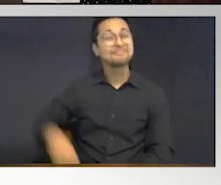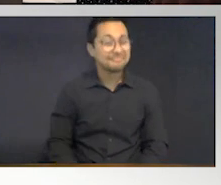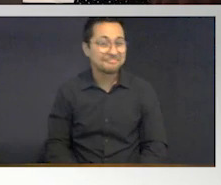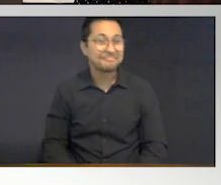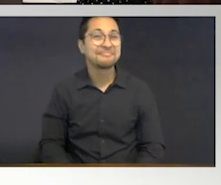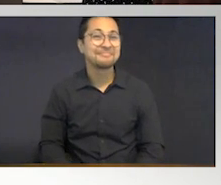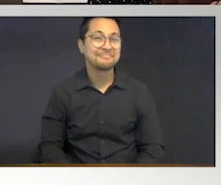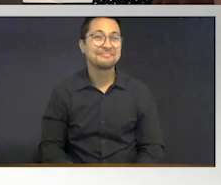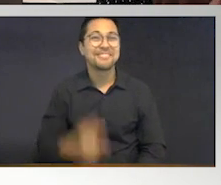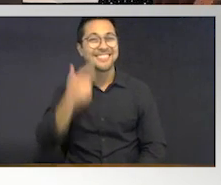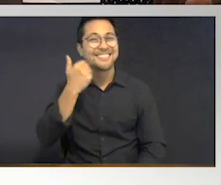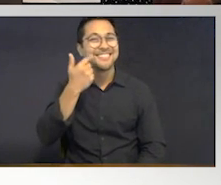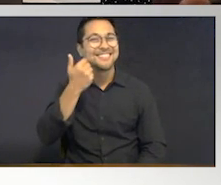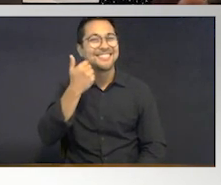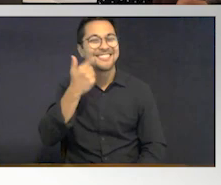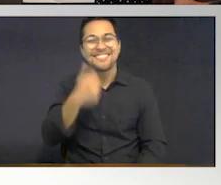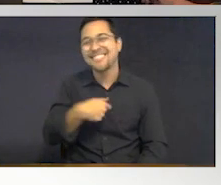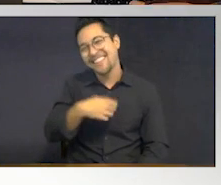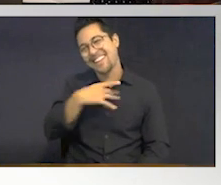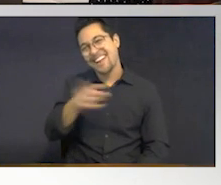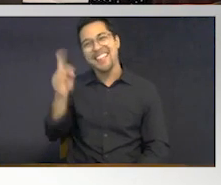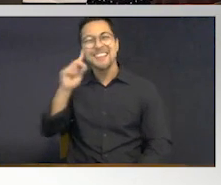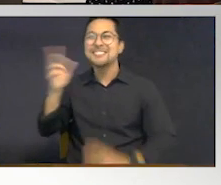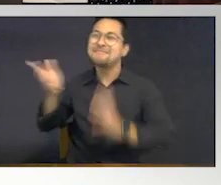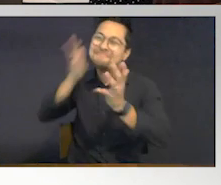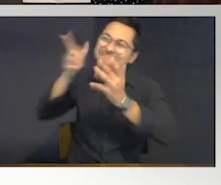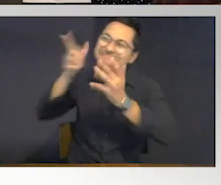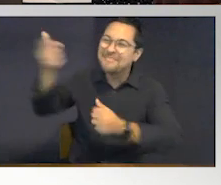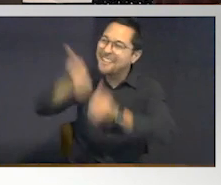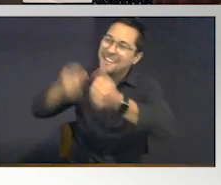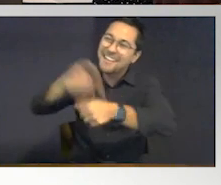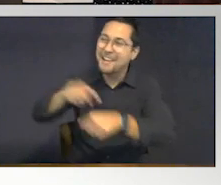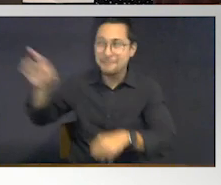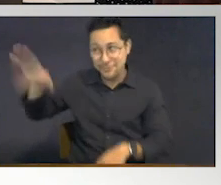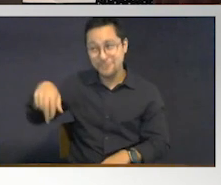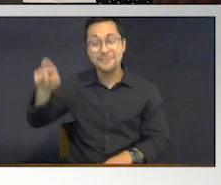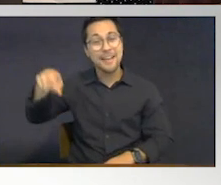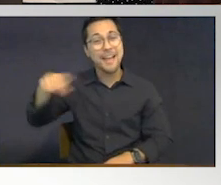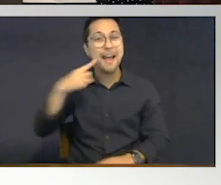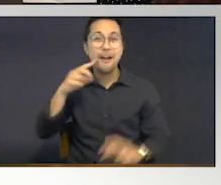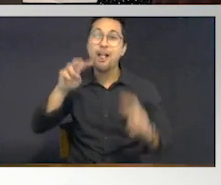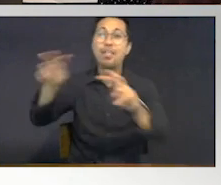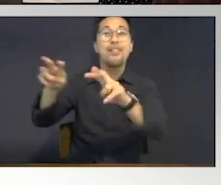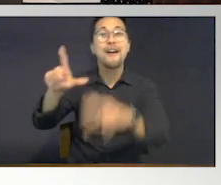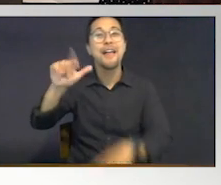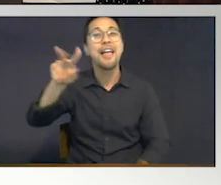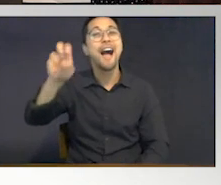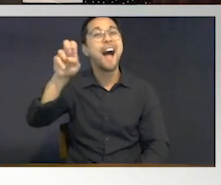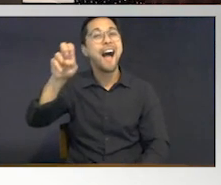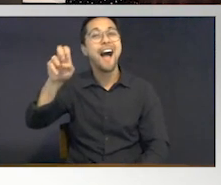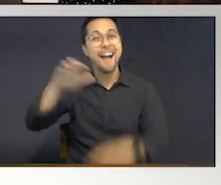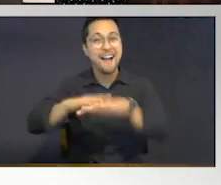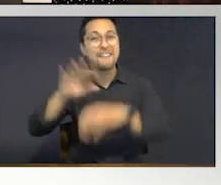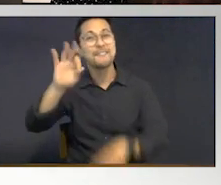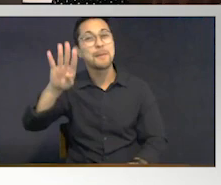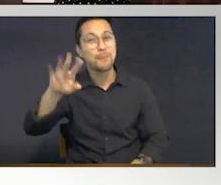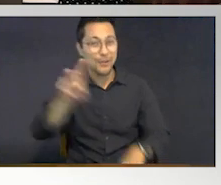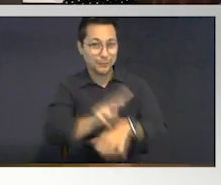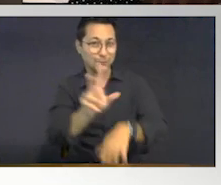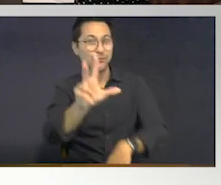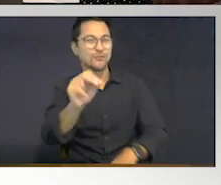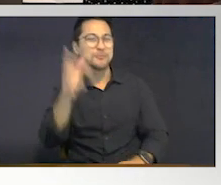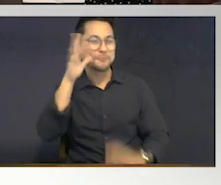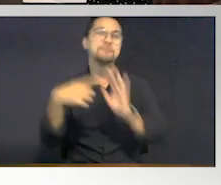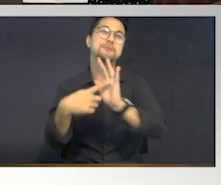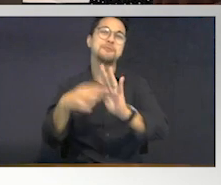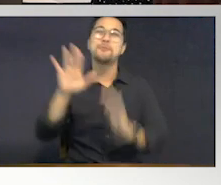yes. I like to embarrass him every time. I told him he's got to tune in on the live stream on Facebook at 2:30 so I can show